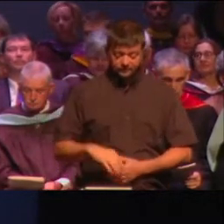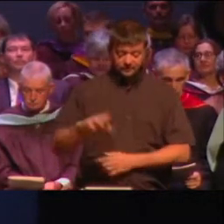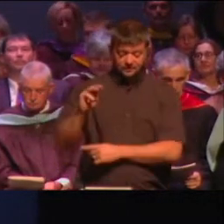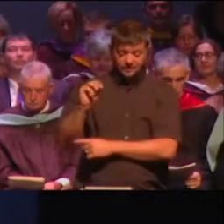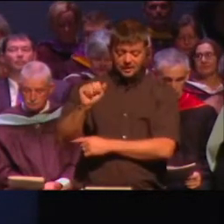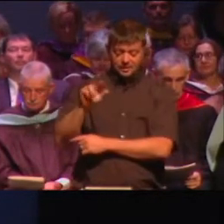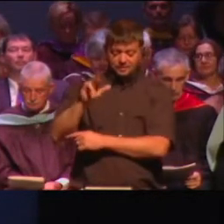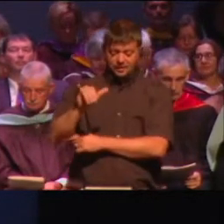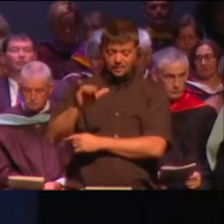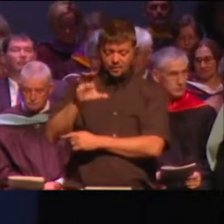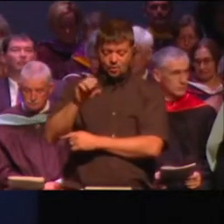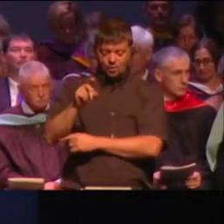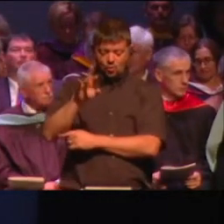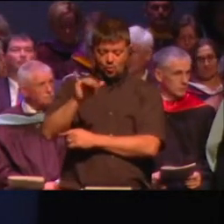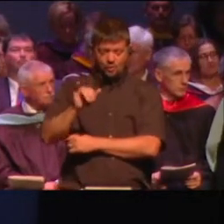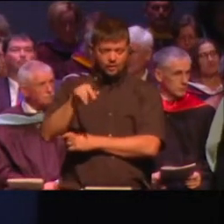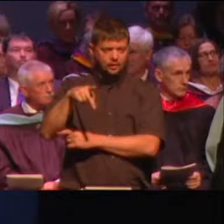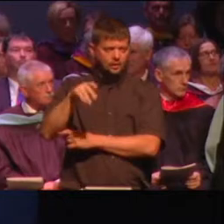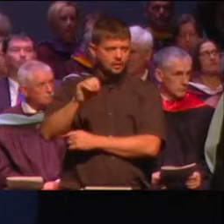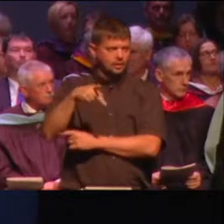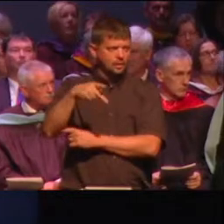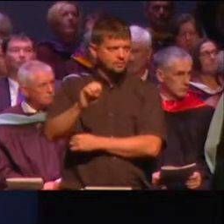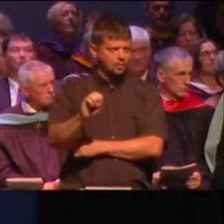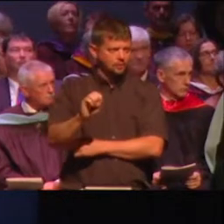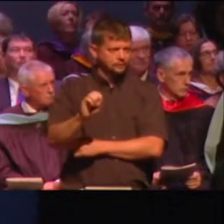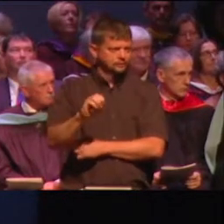Mary Courtney Pope.